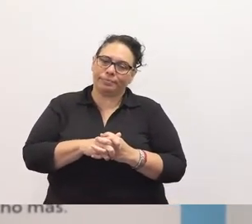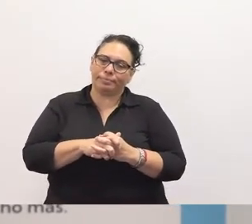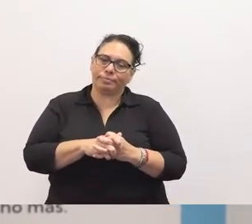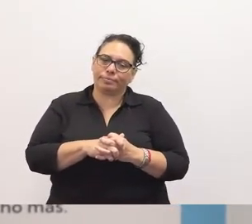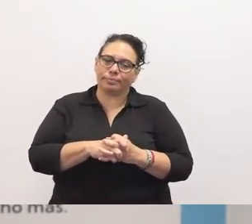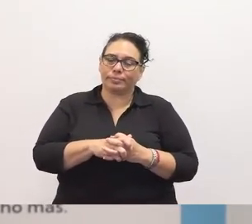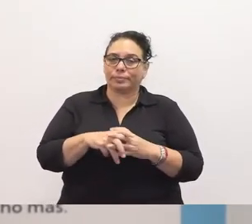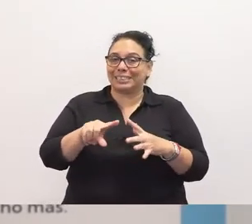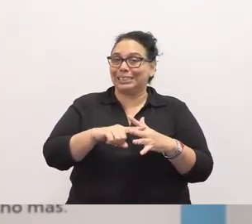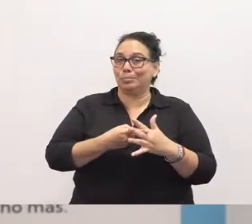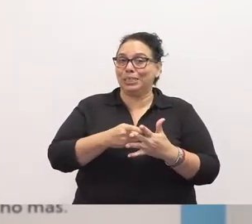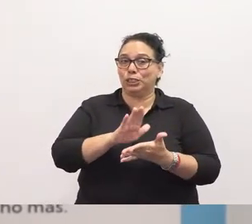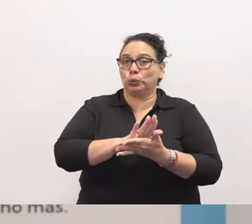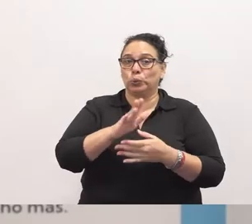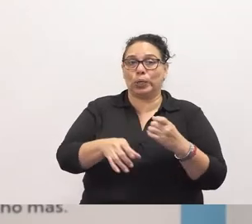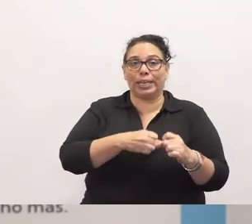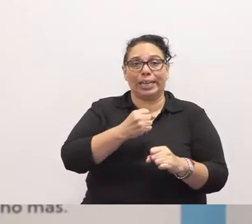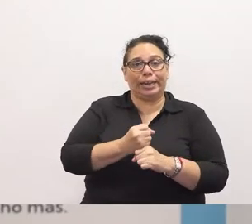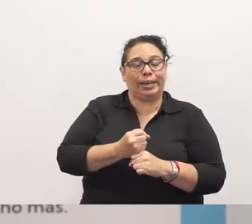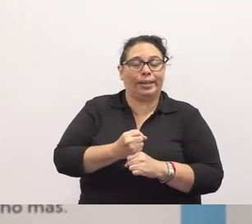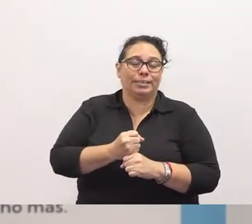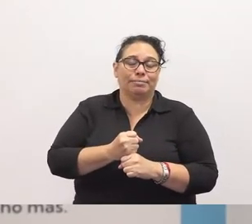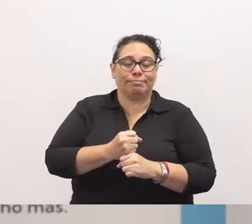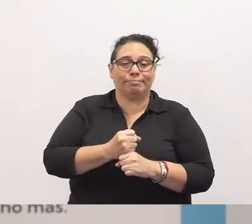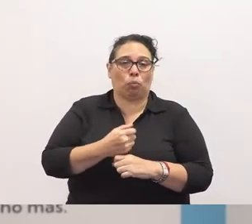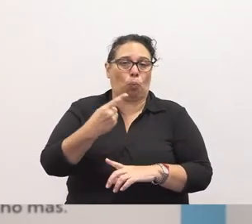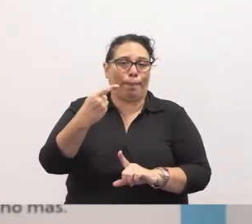It's the beginning of the school year, even though we're almost a